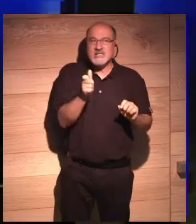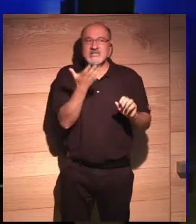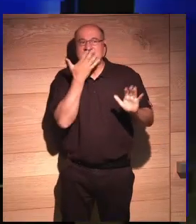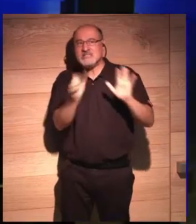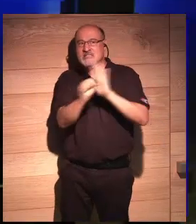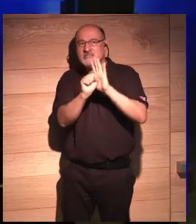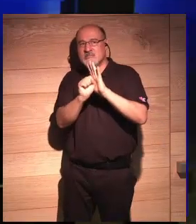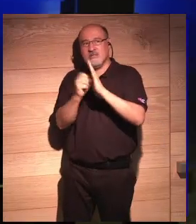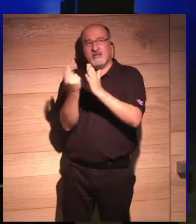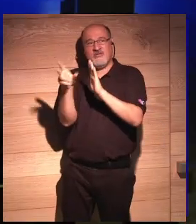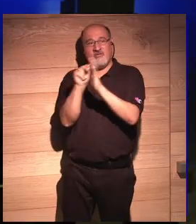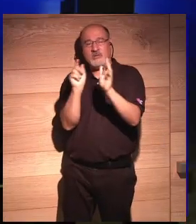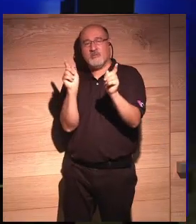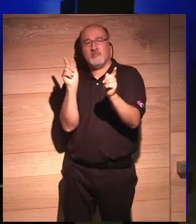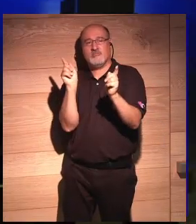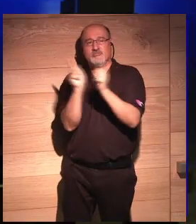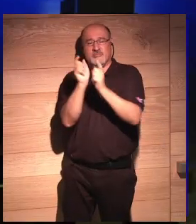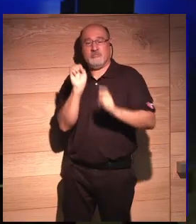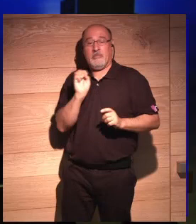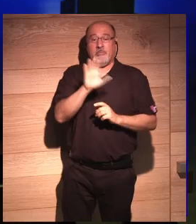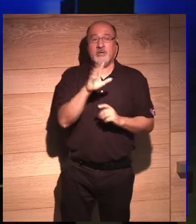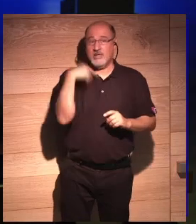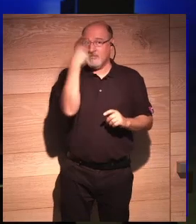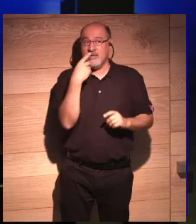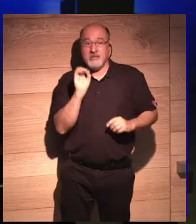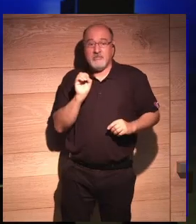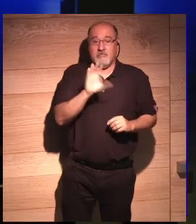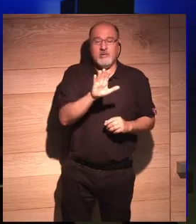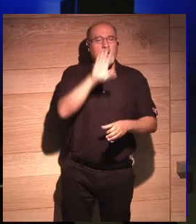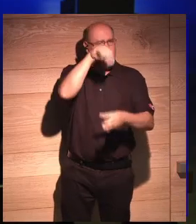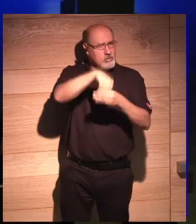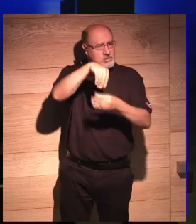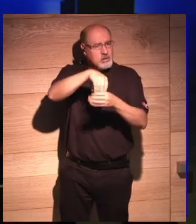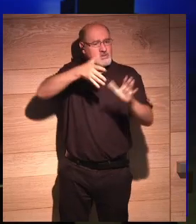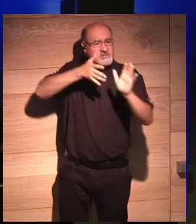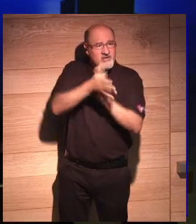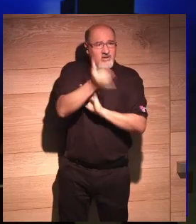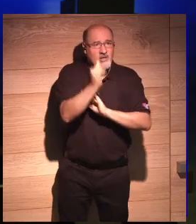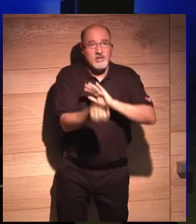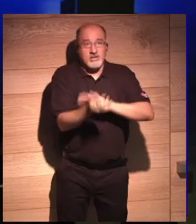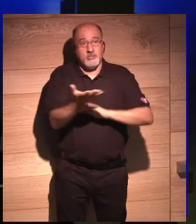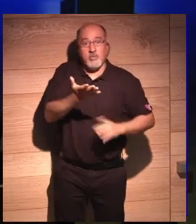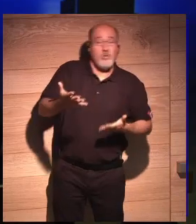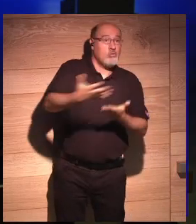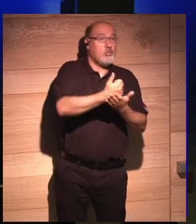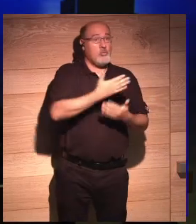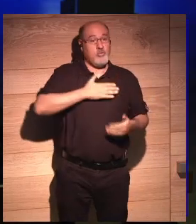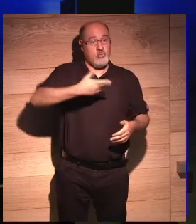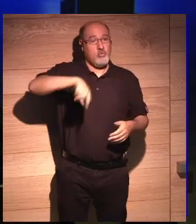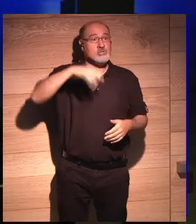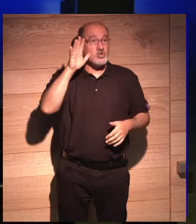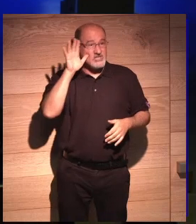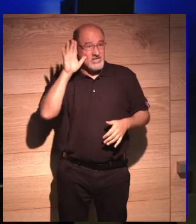thing is, we're loaded in terms of our senses, we're totally loaded to take in all kinds of